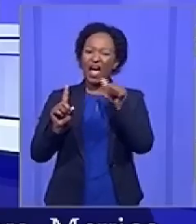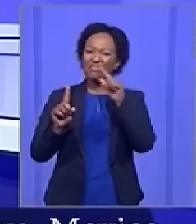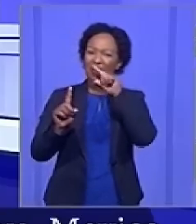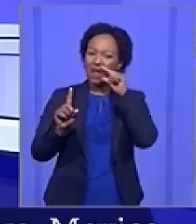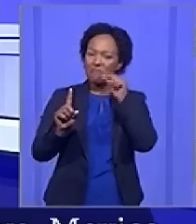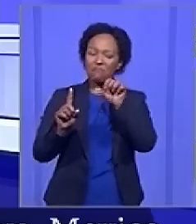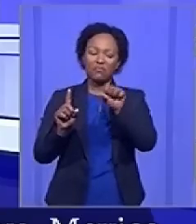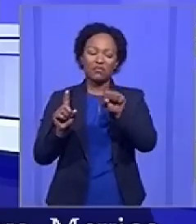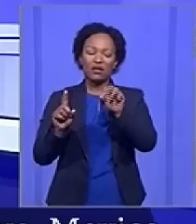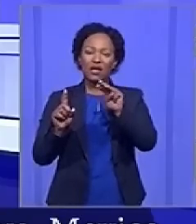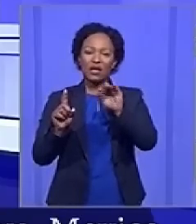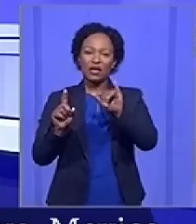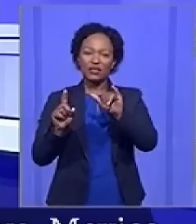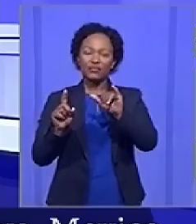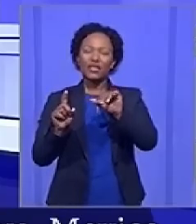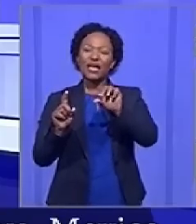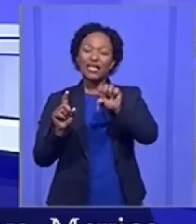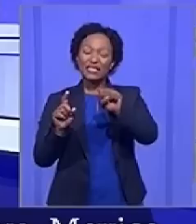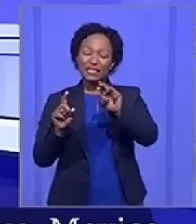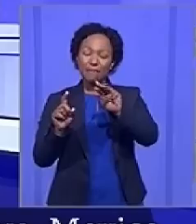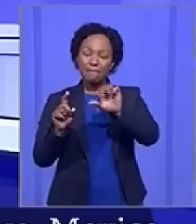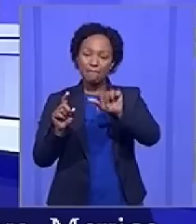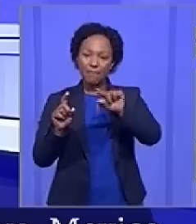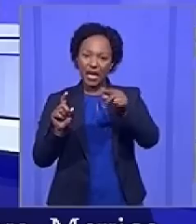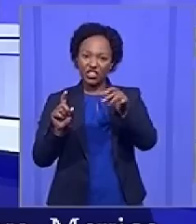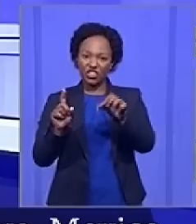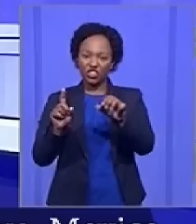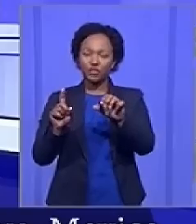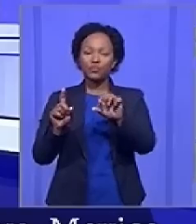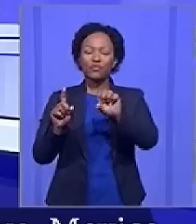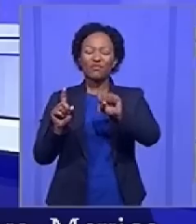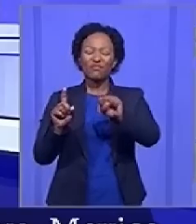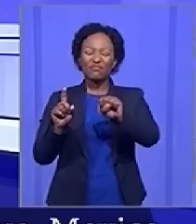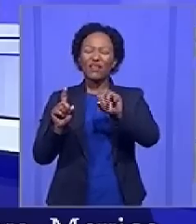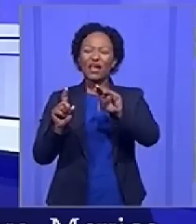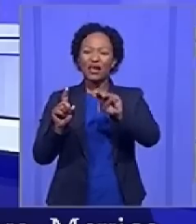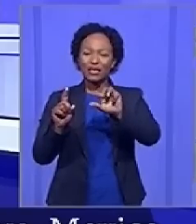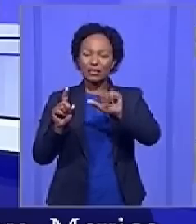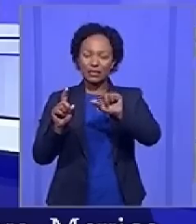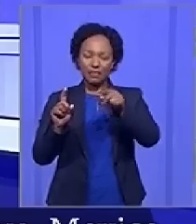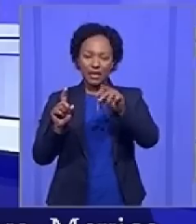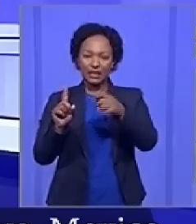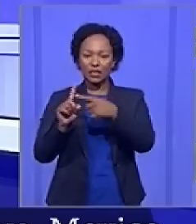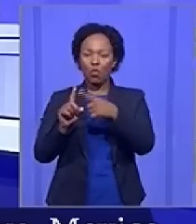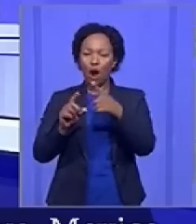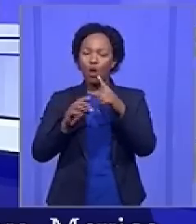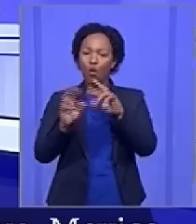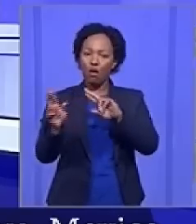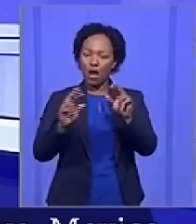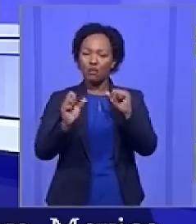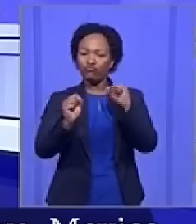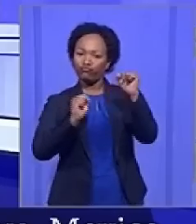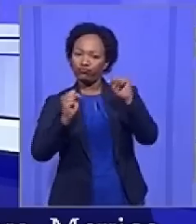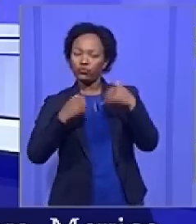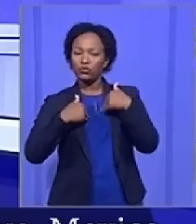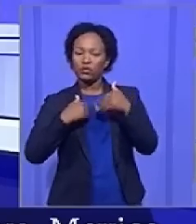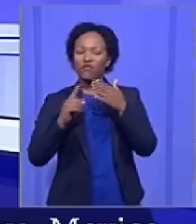o malalalaotswe bakeng sa ntwa ya hae e tlo sibulla bokamoso ba hae.